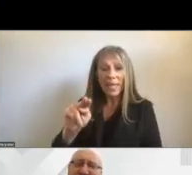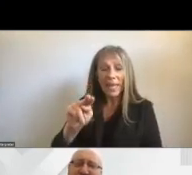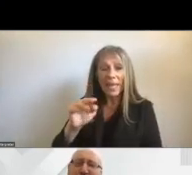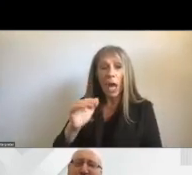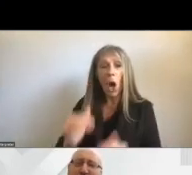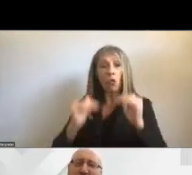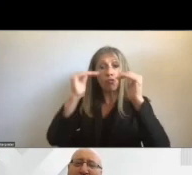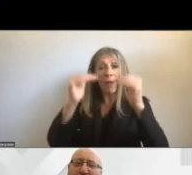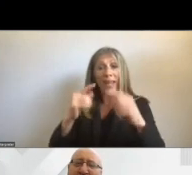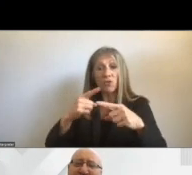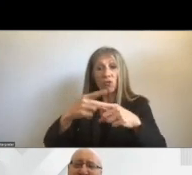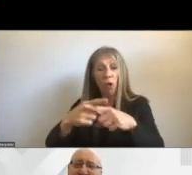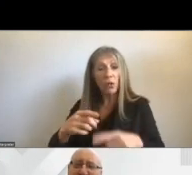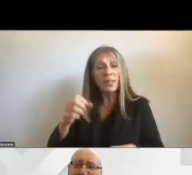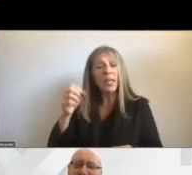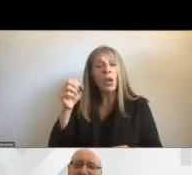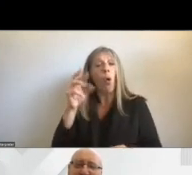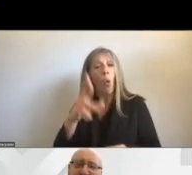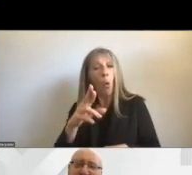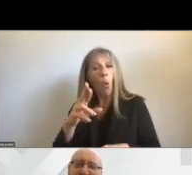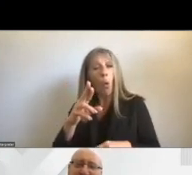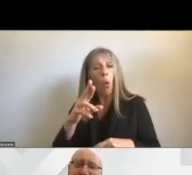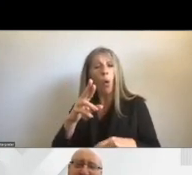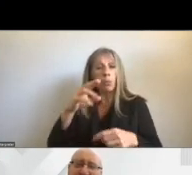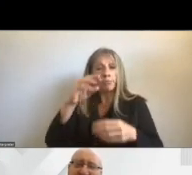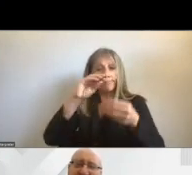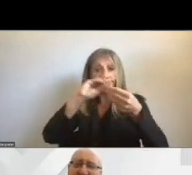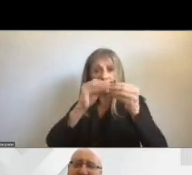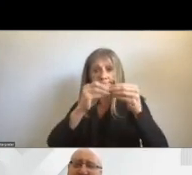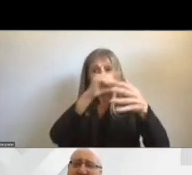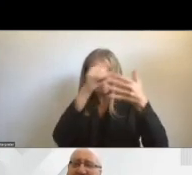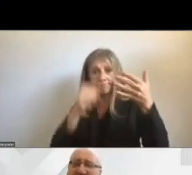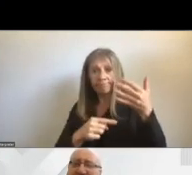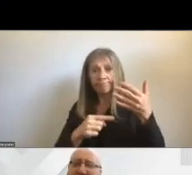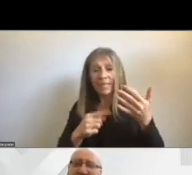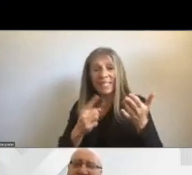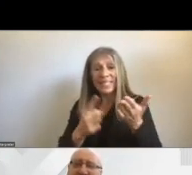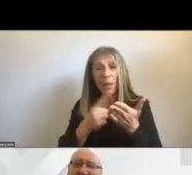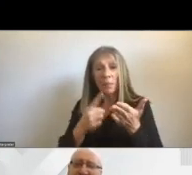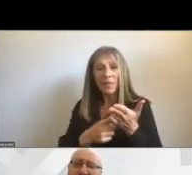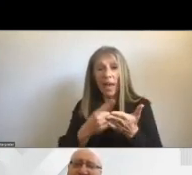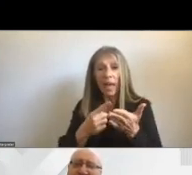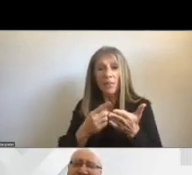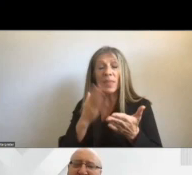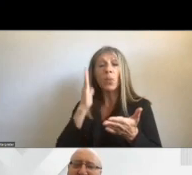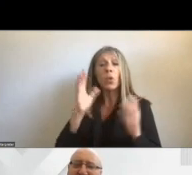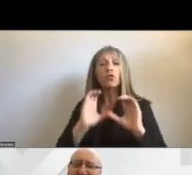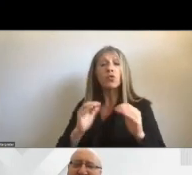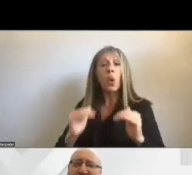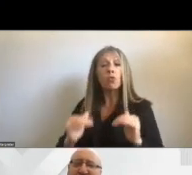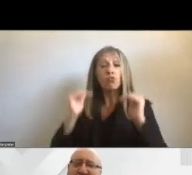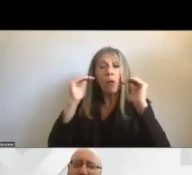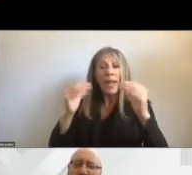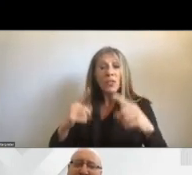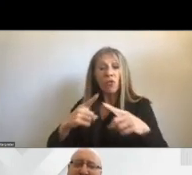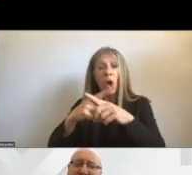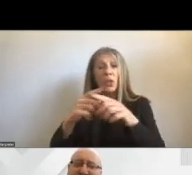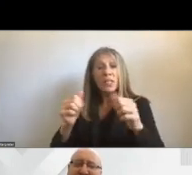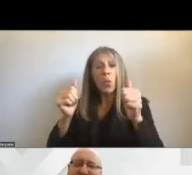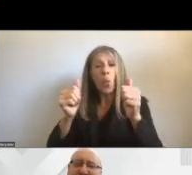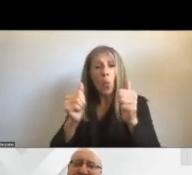The last location where detectable warning surfaces are required is at driveways controlled with yield or stop control